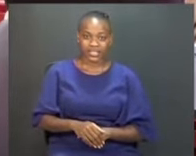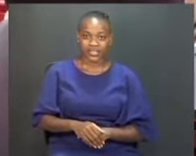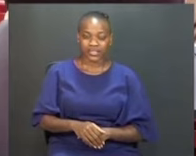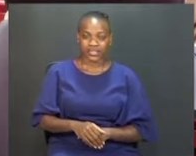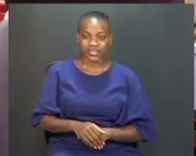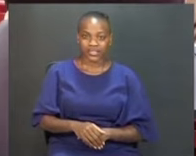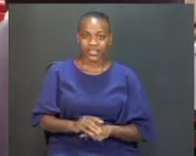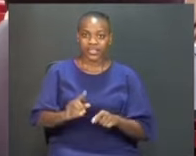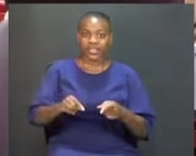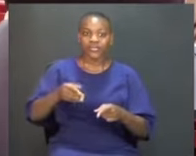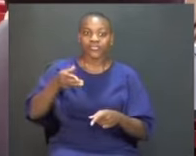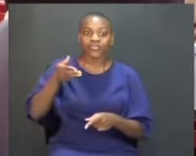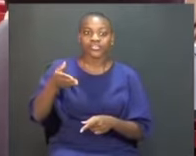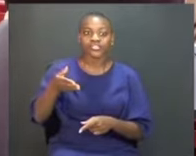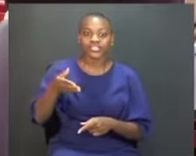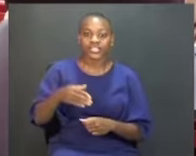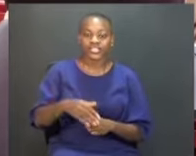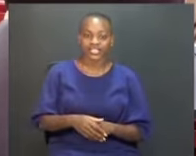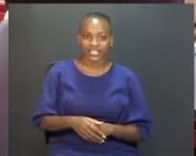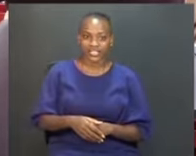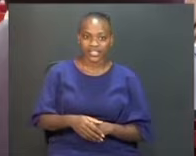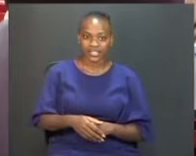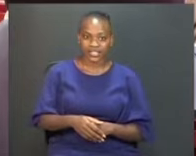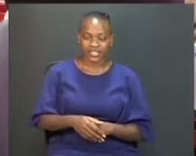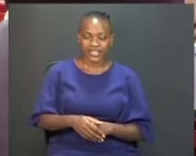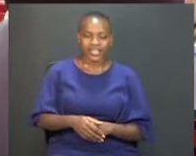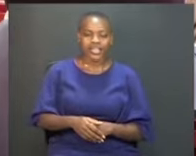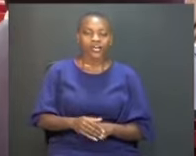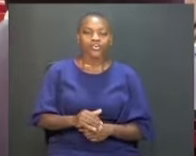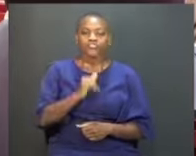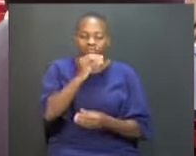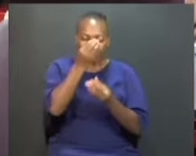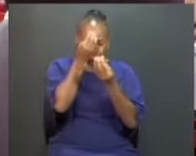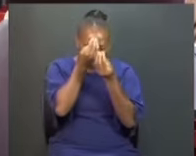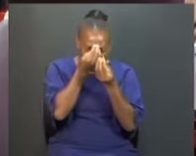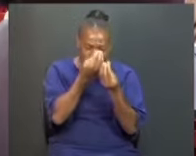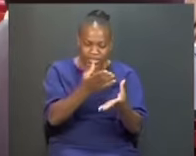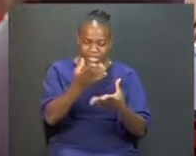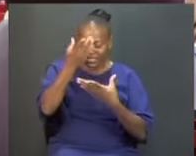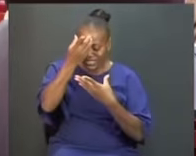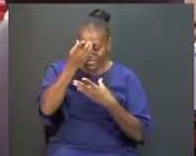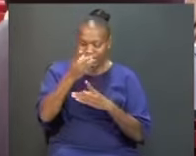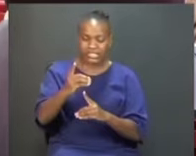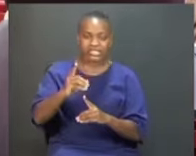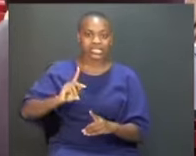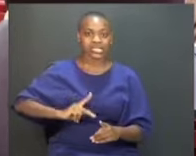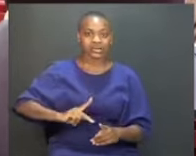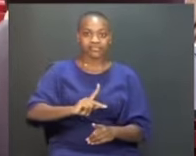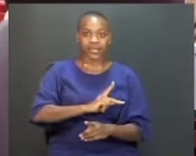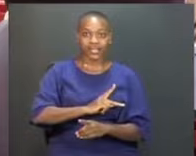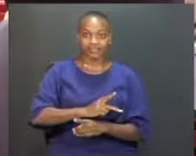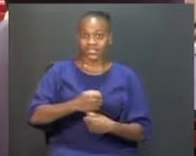ECOWAS Parliament in clear defiance of a resolution of this Parliament.